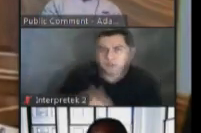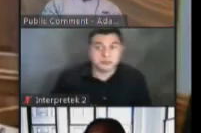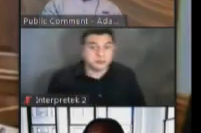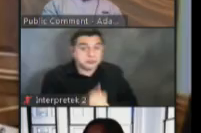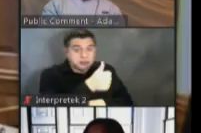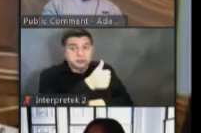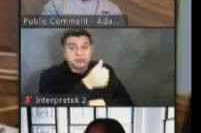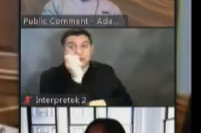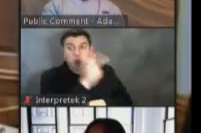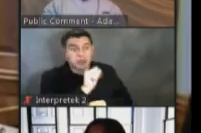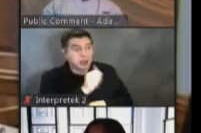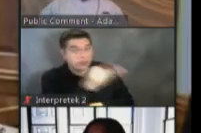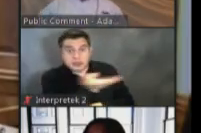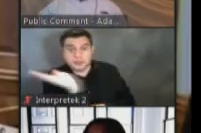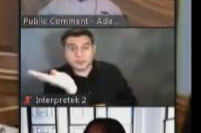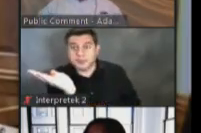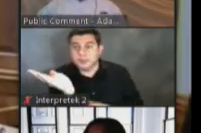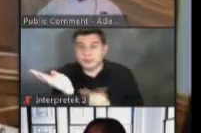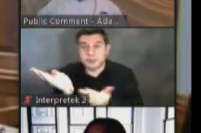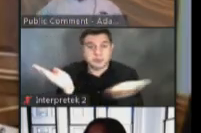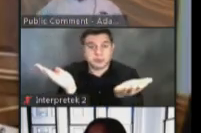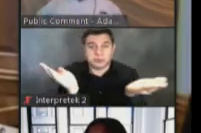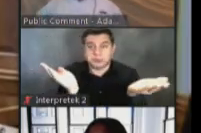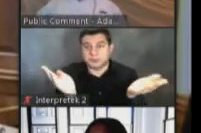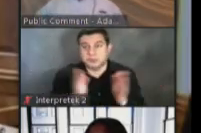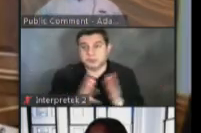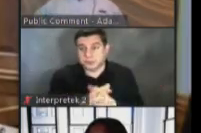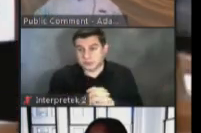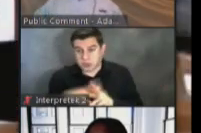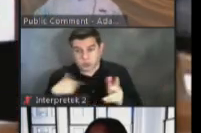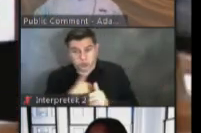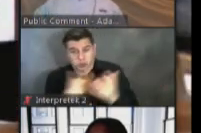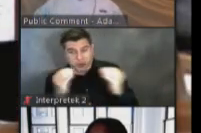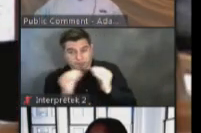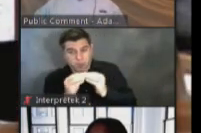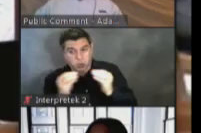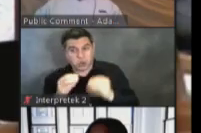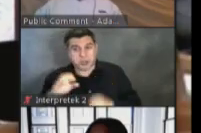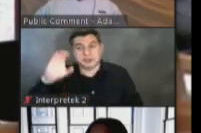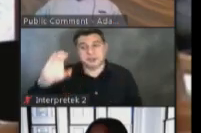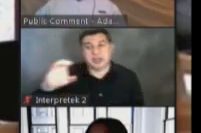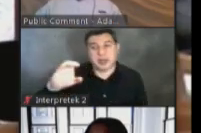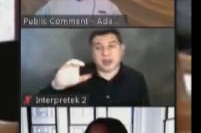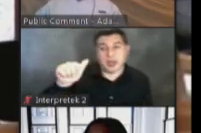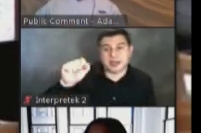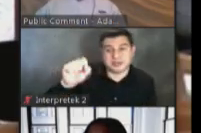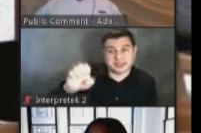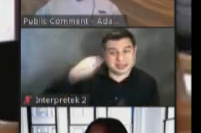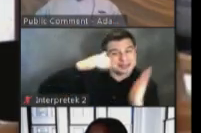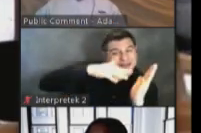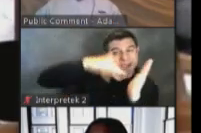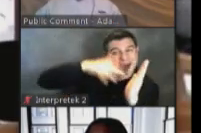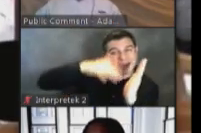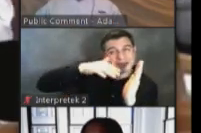some case studies or practical examples of each of these recommendations and how they have or haven't